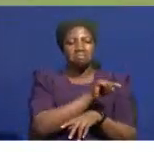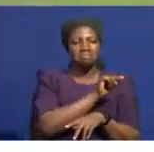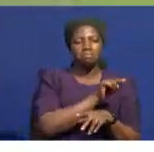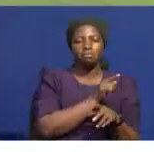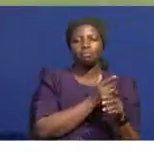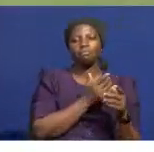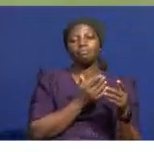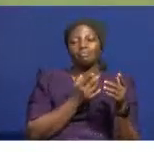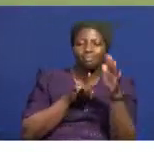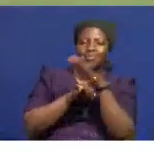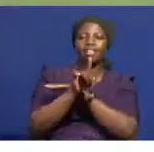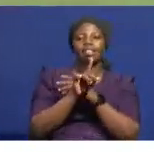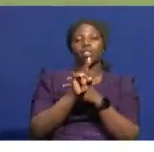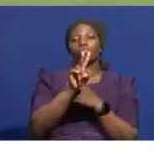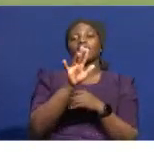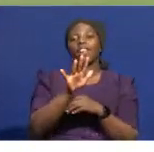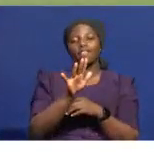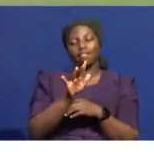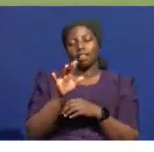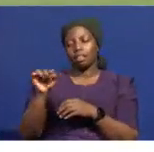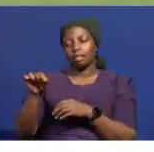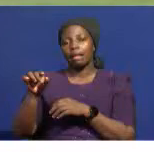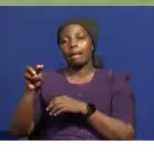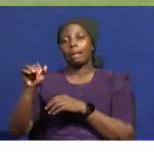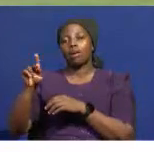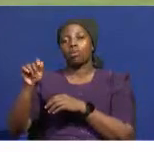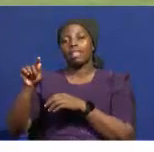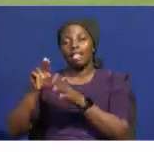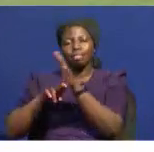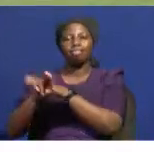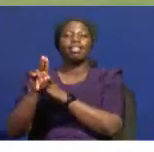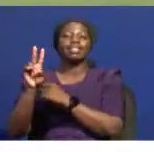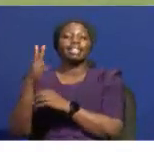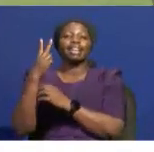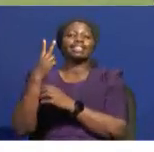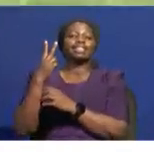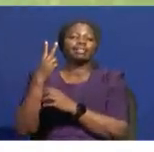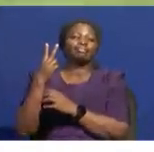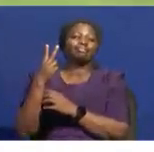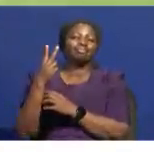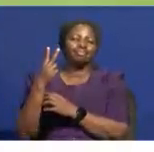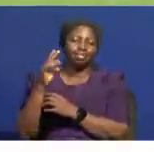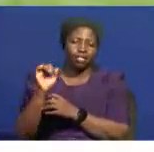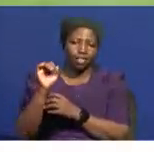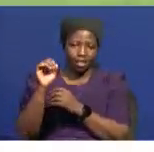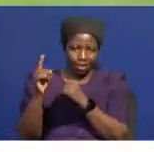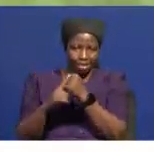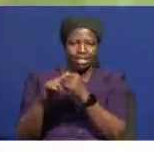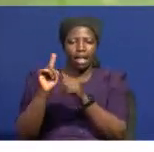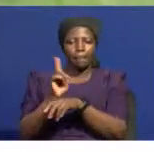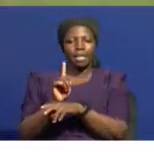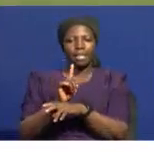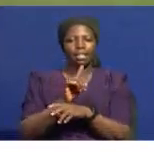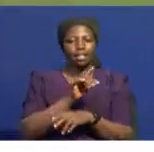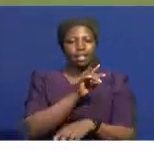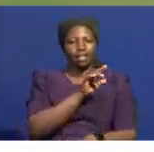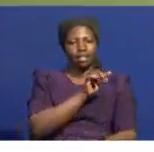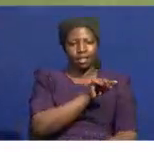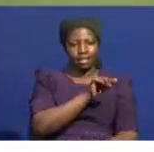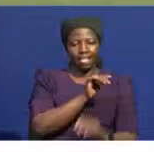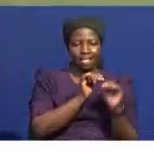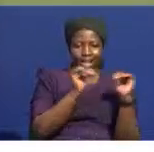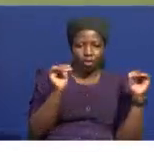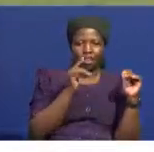45th minute. Makwata added a second for the hosts in the 56th minute before the Robert Matano charges